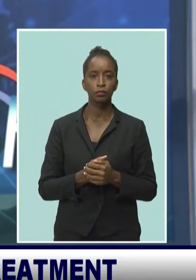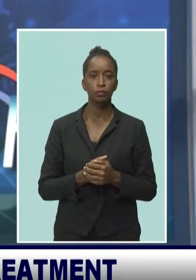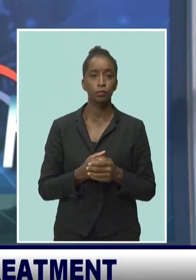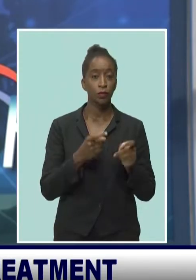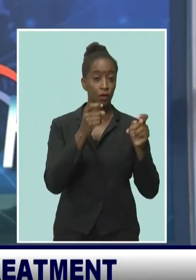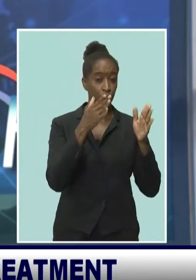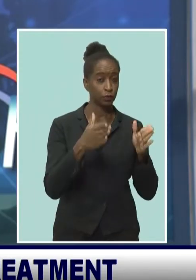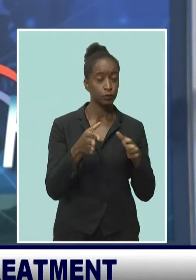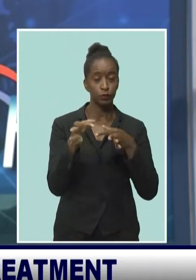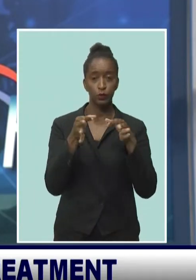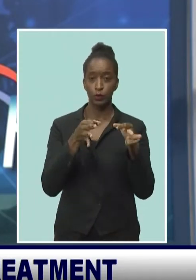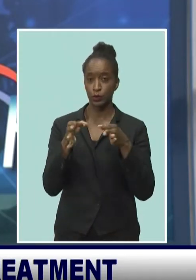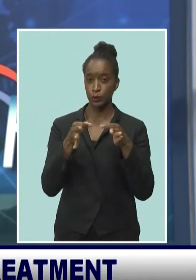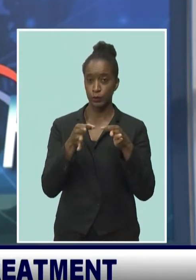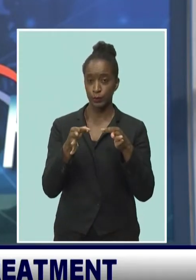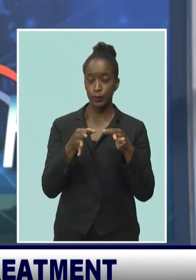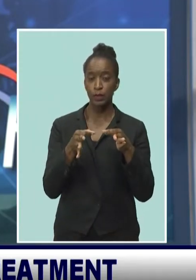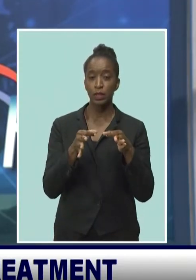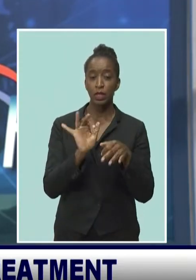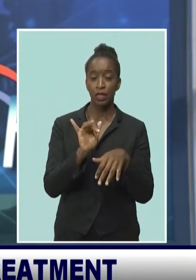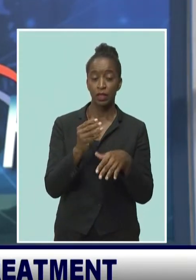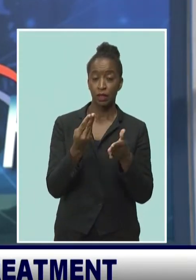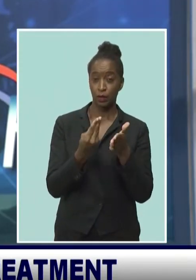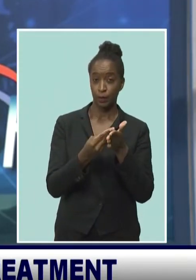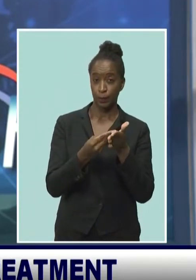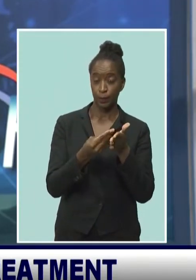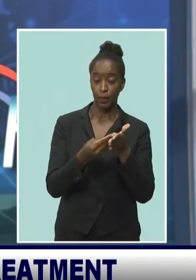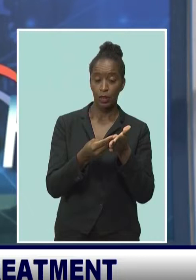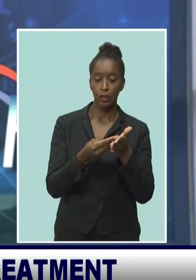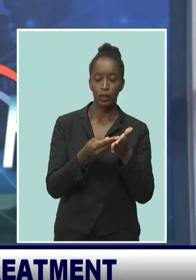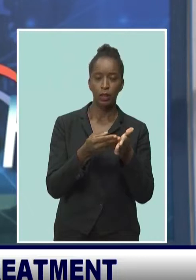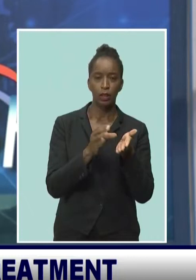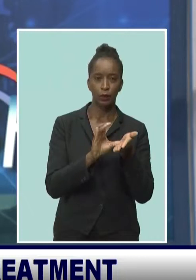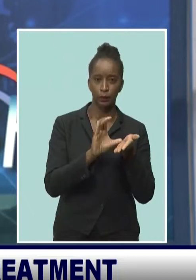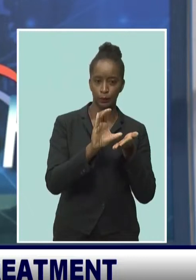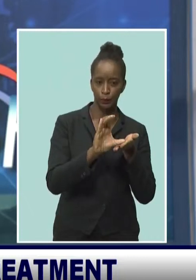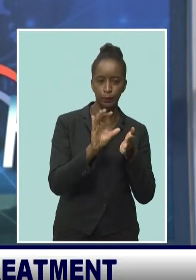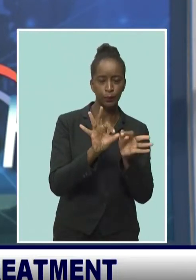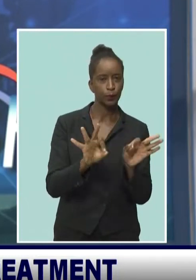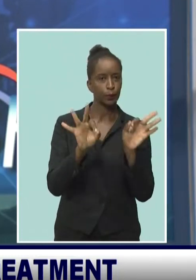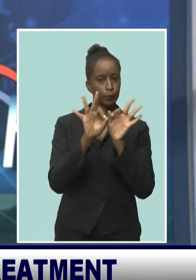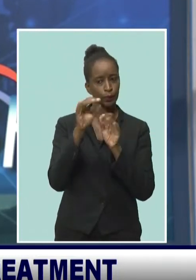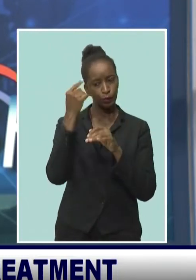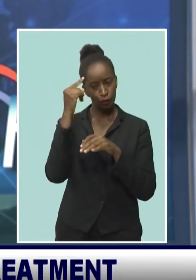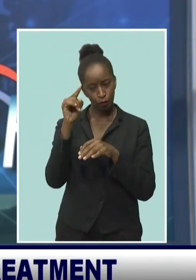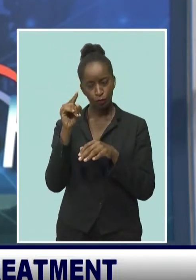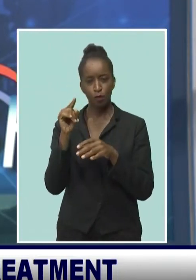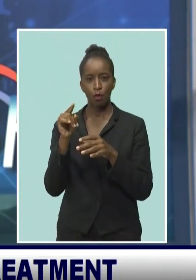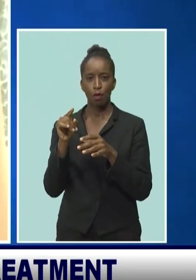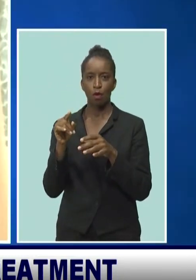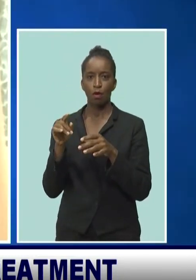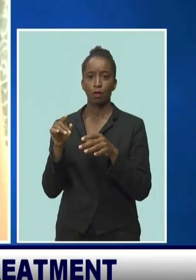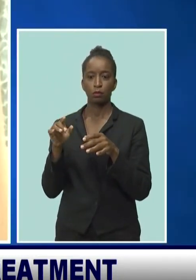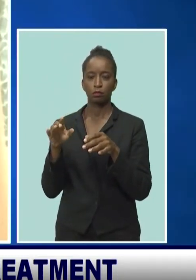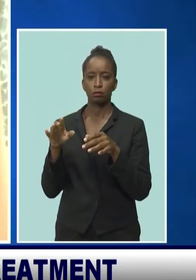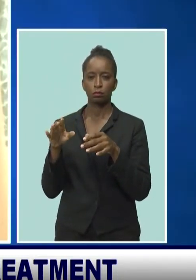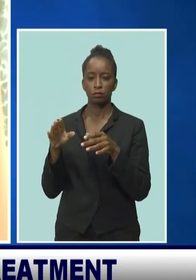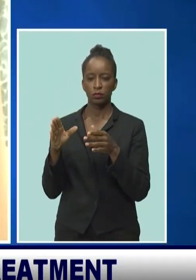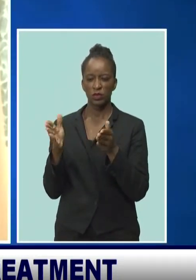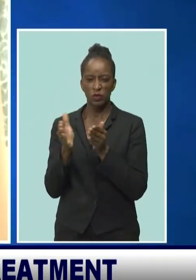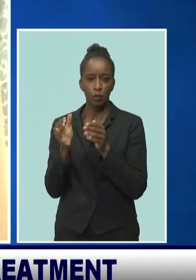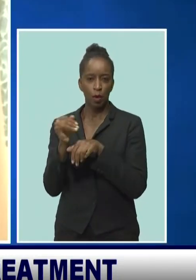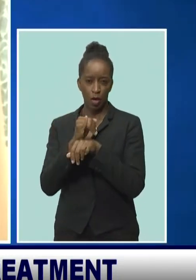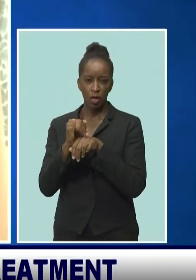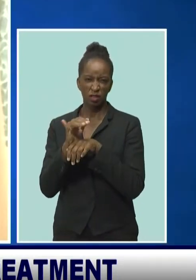the importance of funding such as this for a climate-vulnerable island like Barbados. This particular